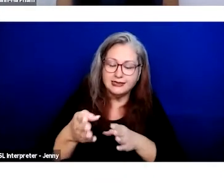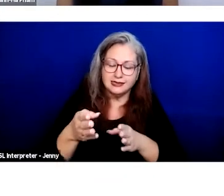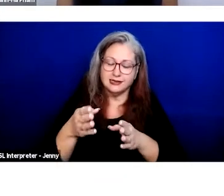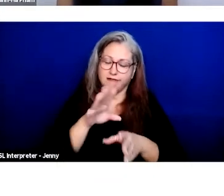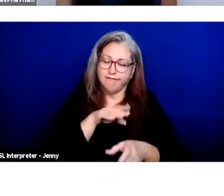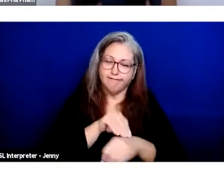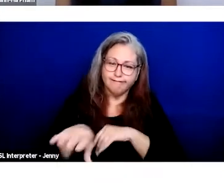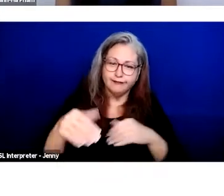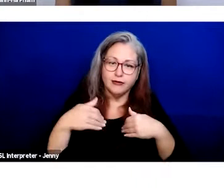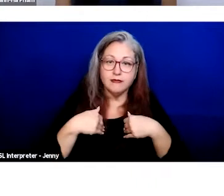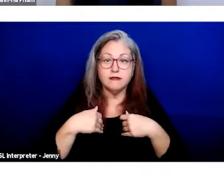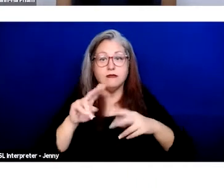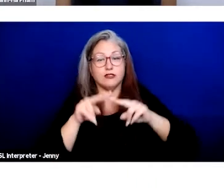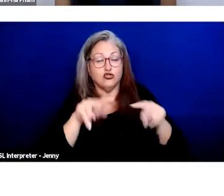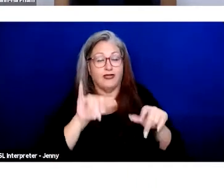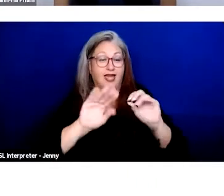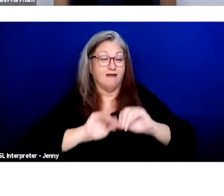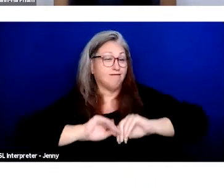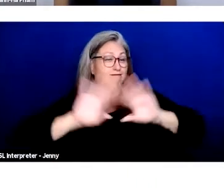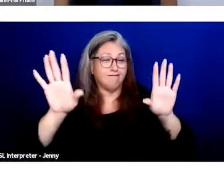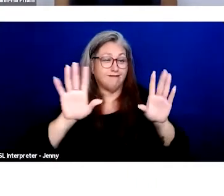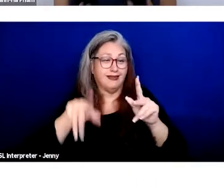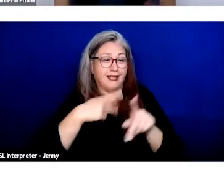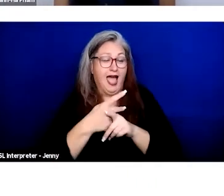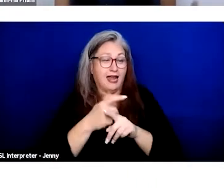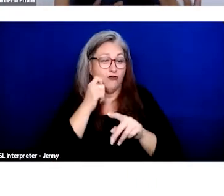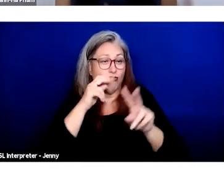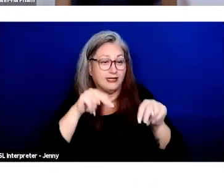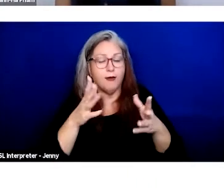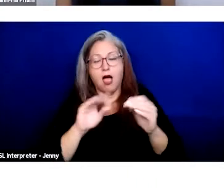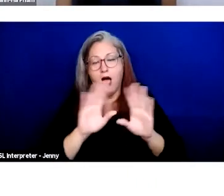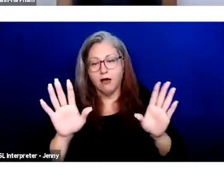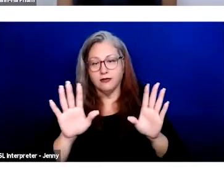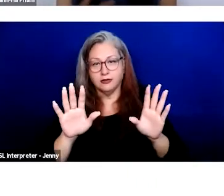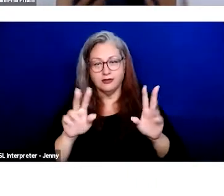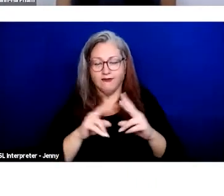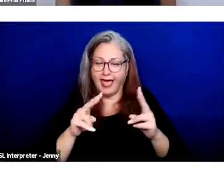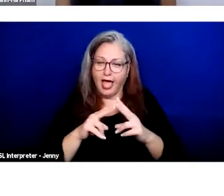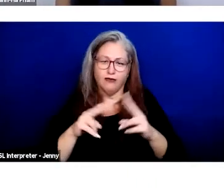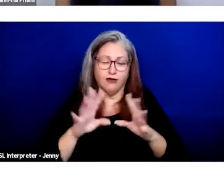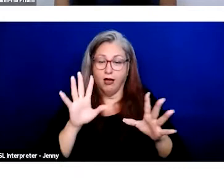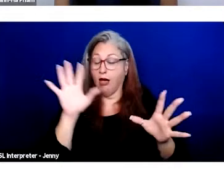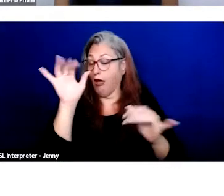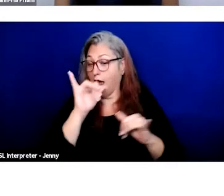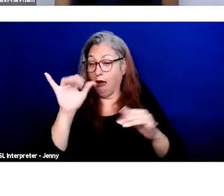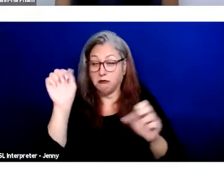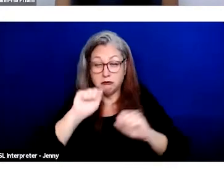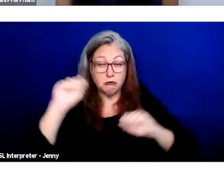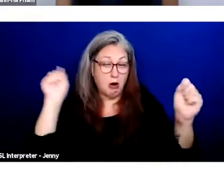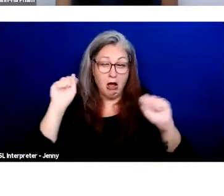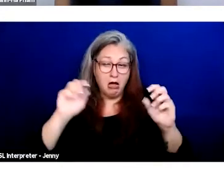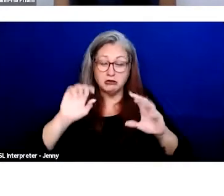Focusing on fashion's most overt forms of racism, which are, again, often outrageous and shocking,